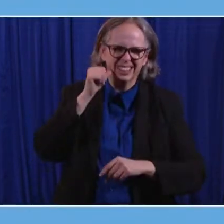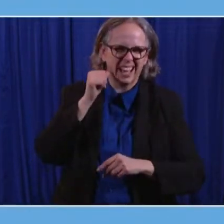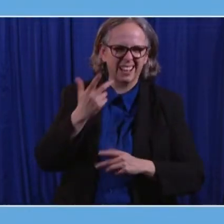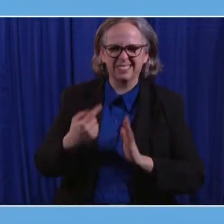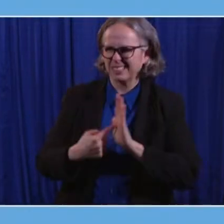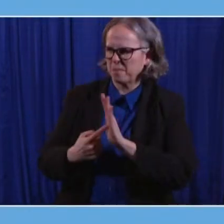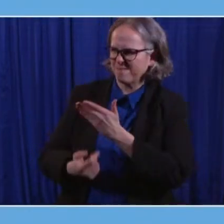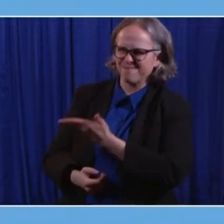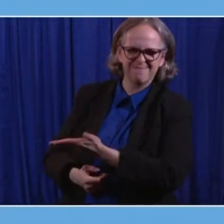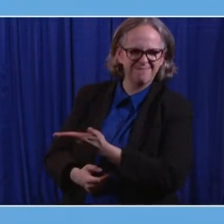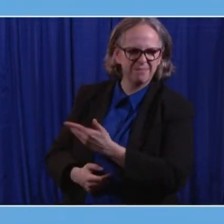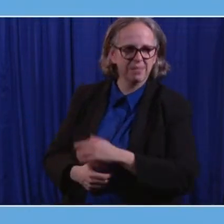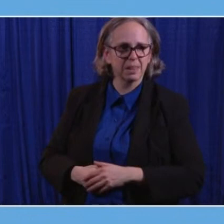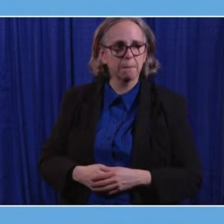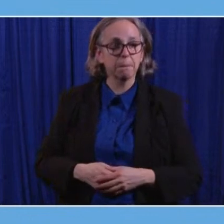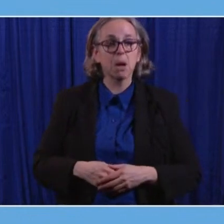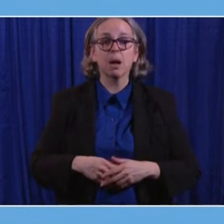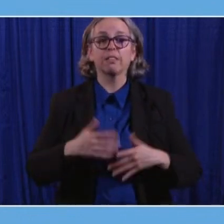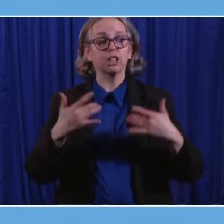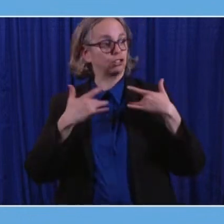the trend line,